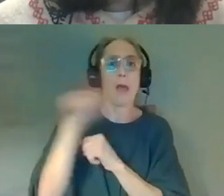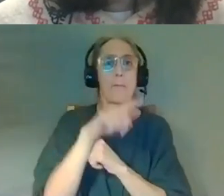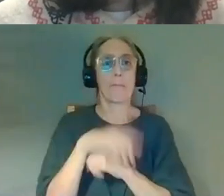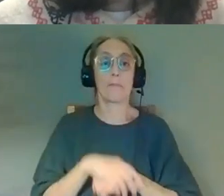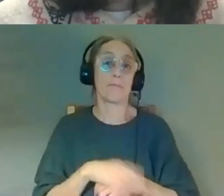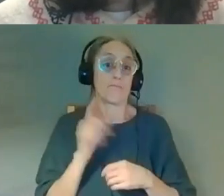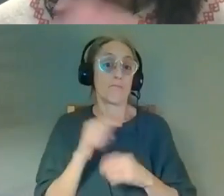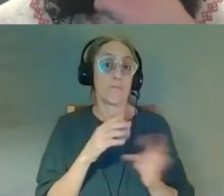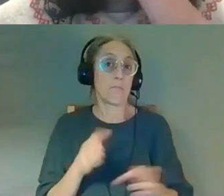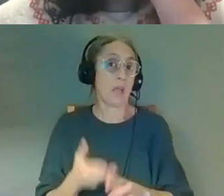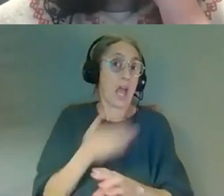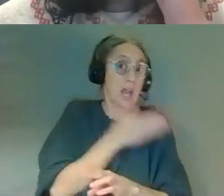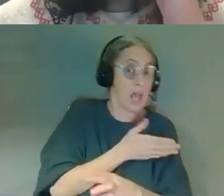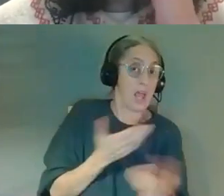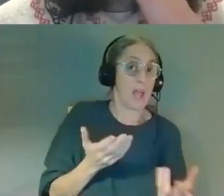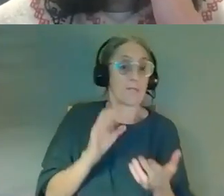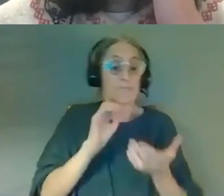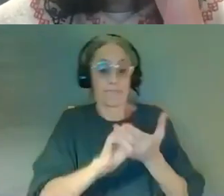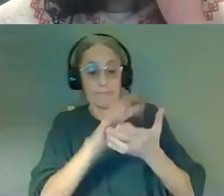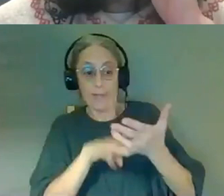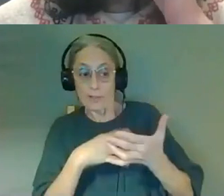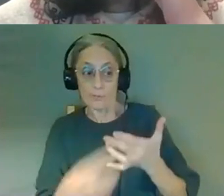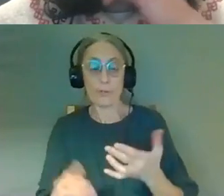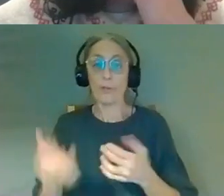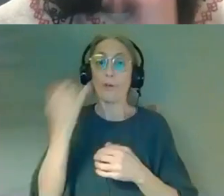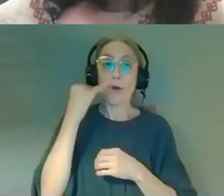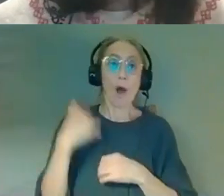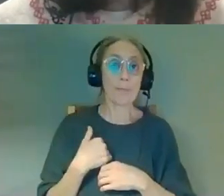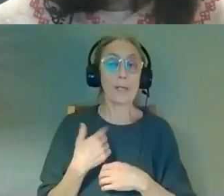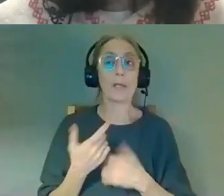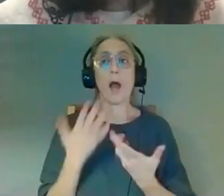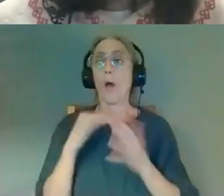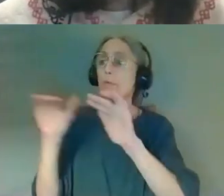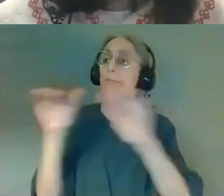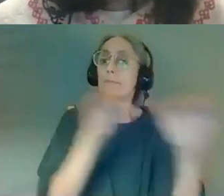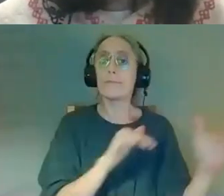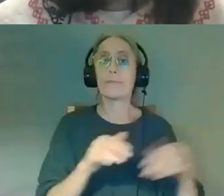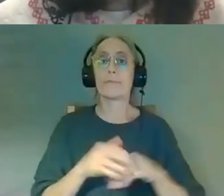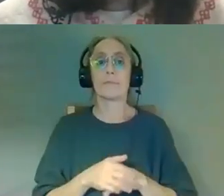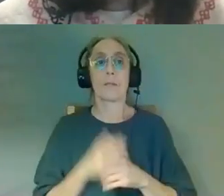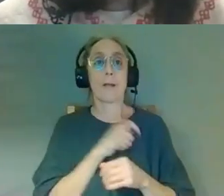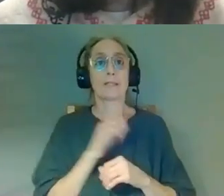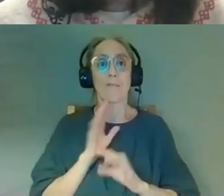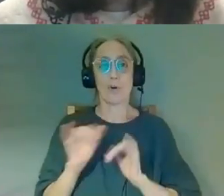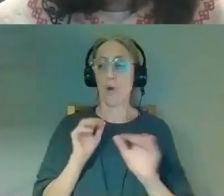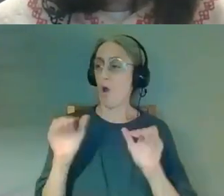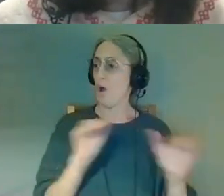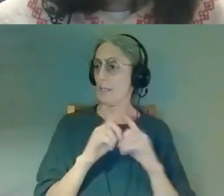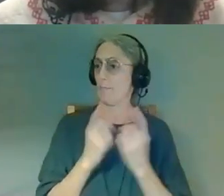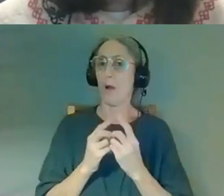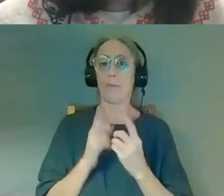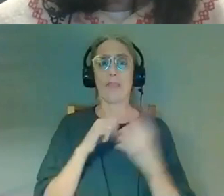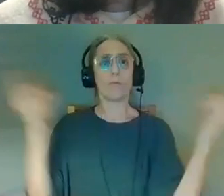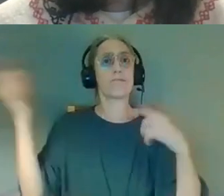just call me and we'll get on the call. I'll get my staff to call around those different departments and they'll be on the meeting. It's just as simple as